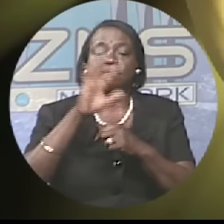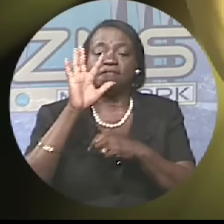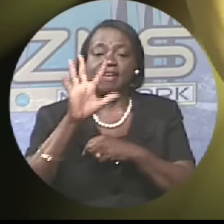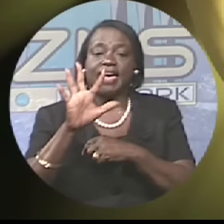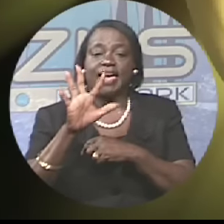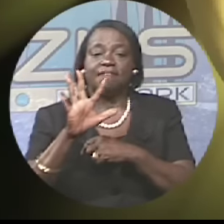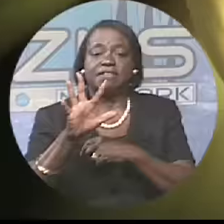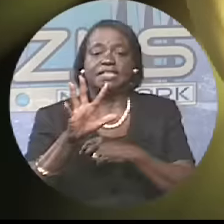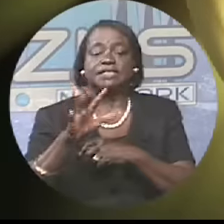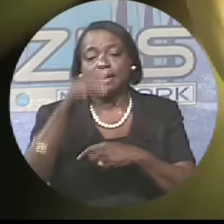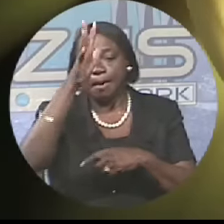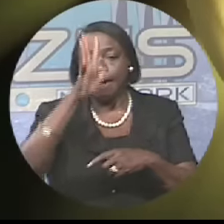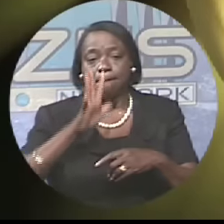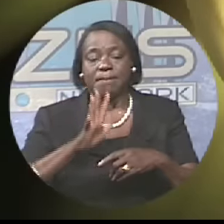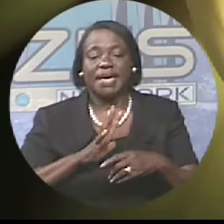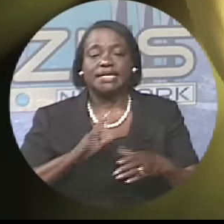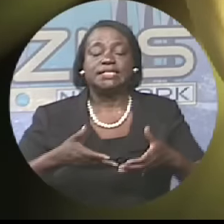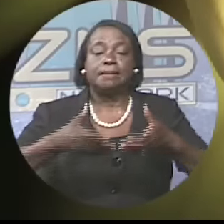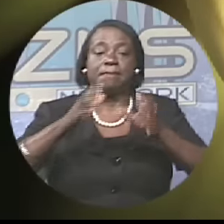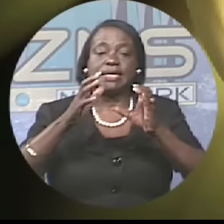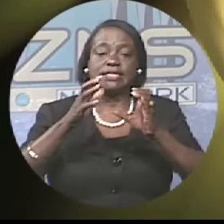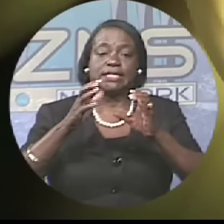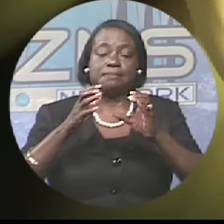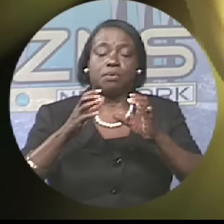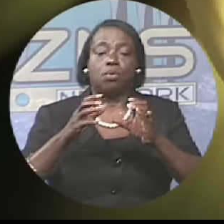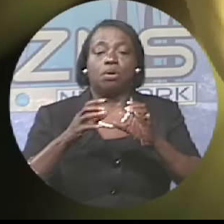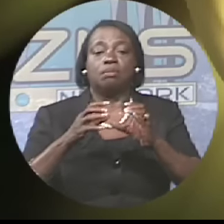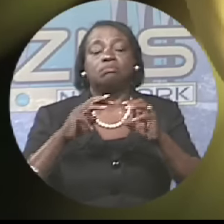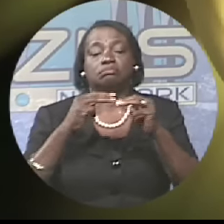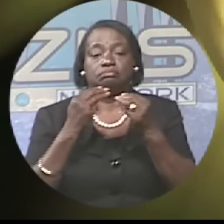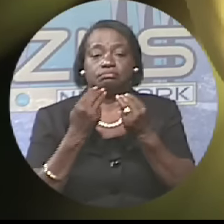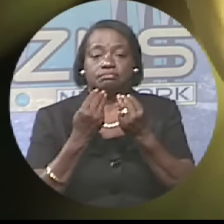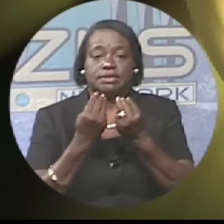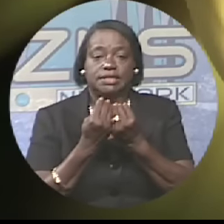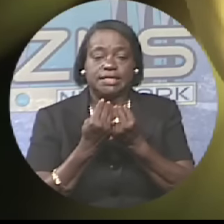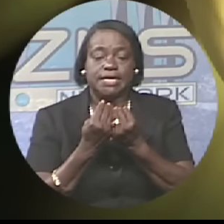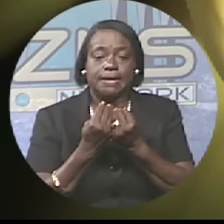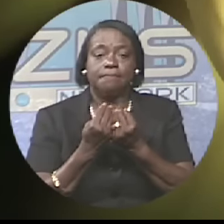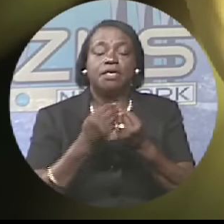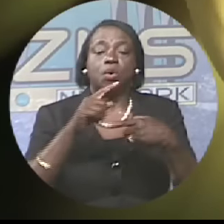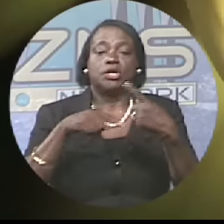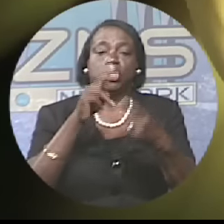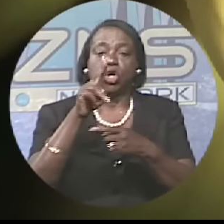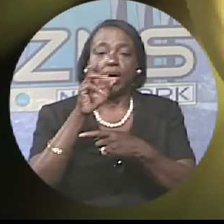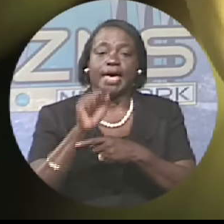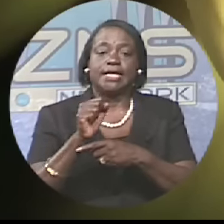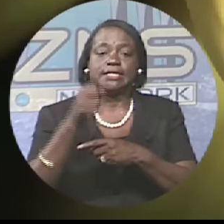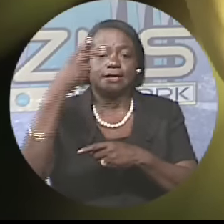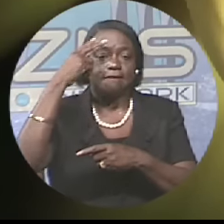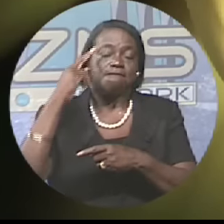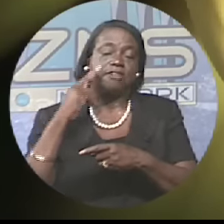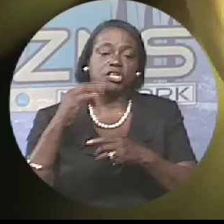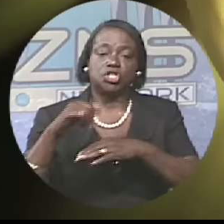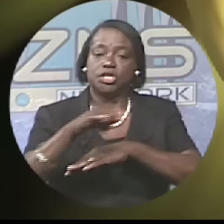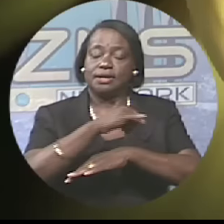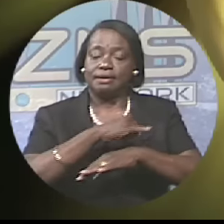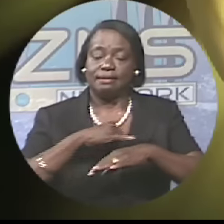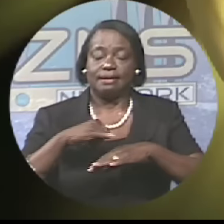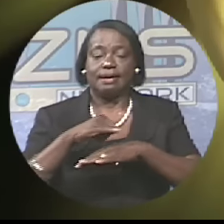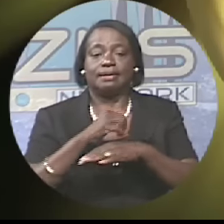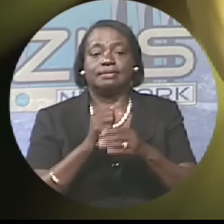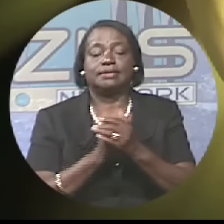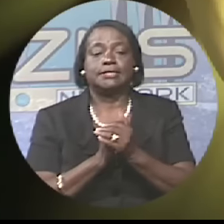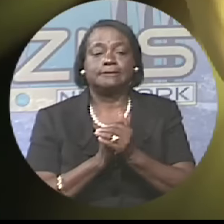National Basketball Squad. The team placed second at the CBC Championships, falling to the U.S. Virgin Islands, the same team they defeated at the